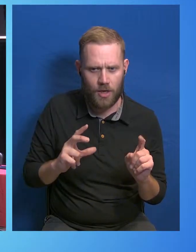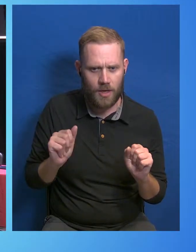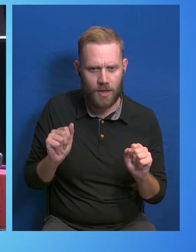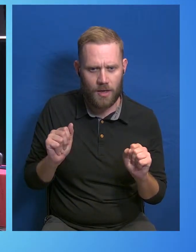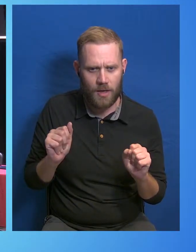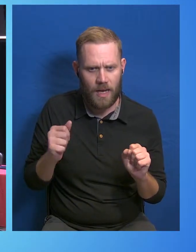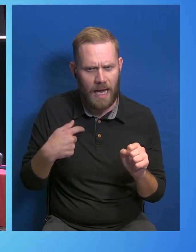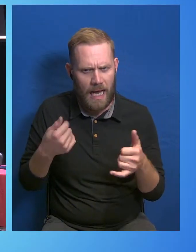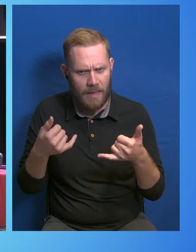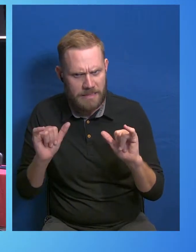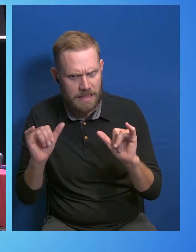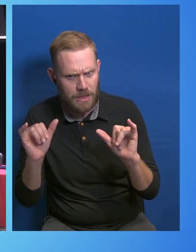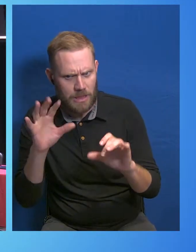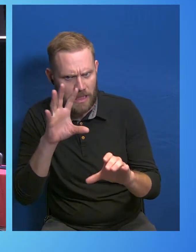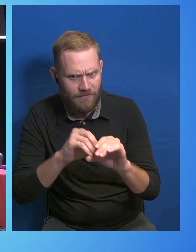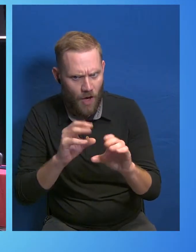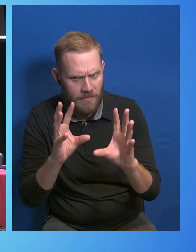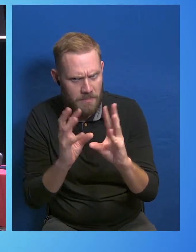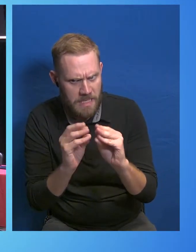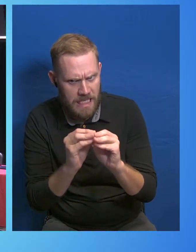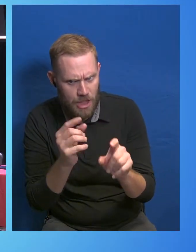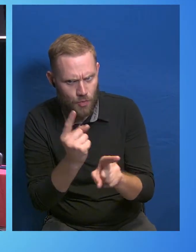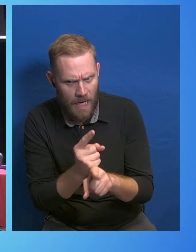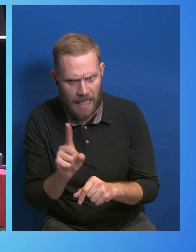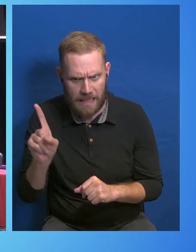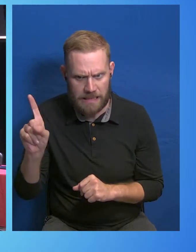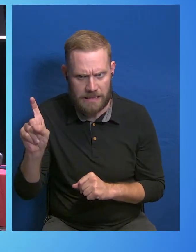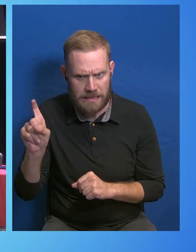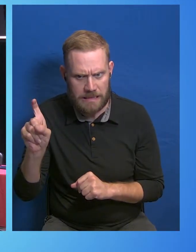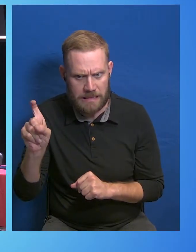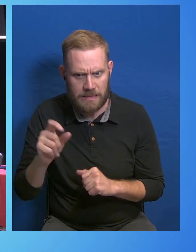I'm still in the meeting, right?